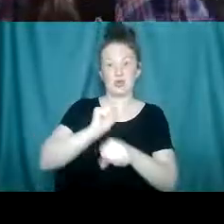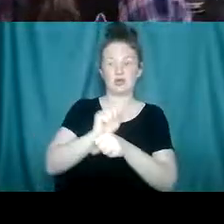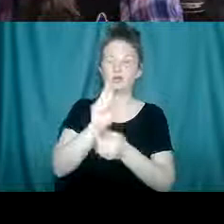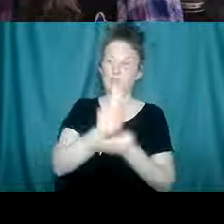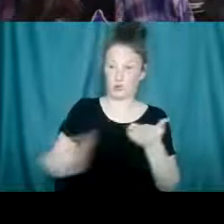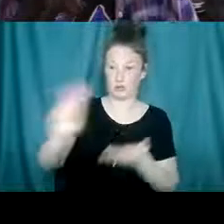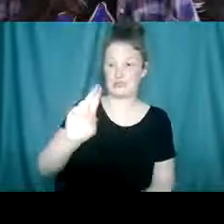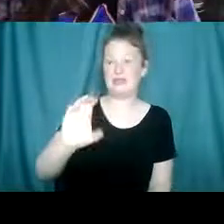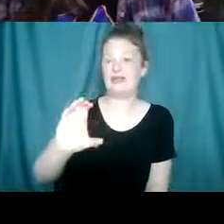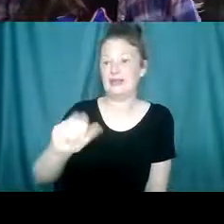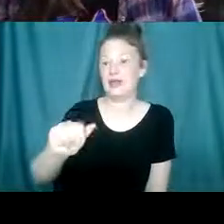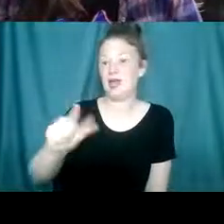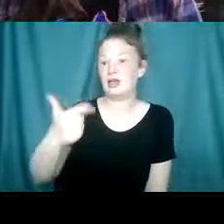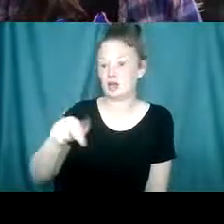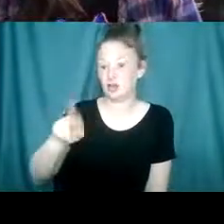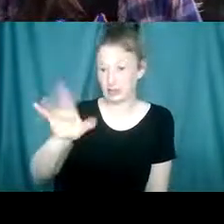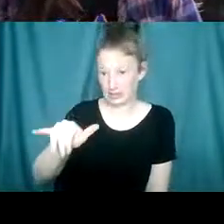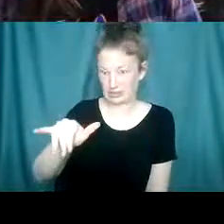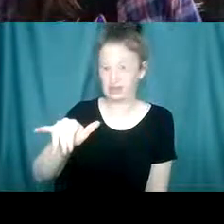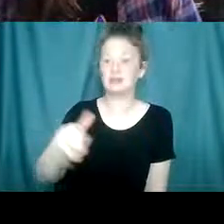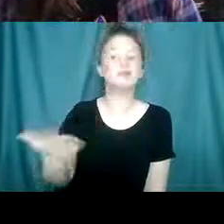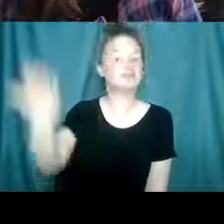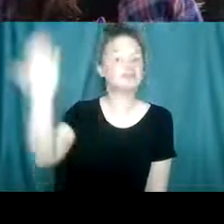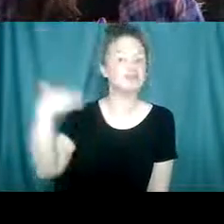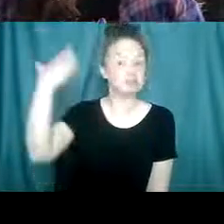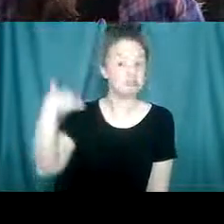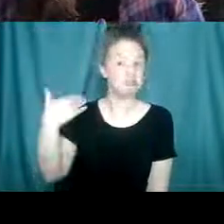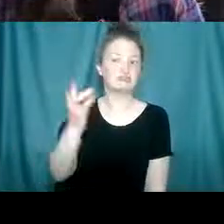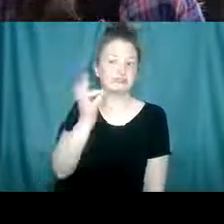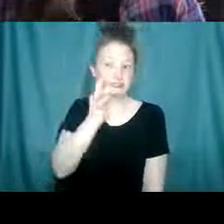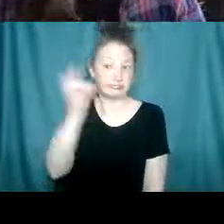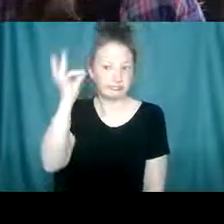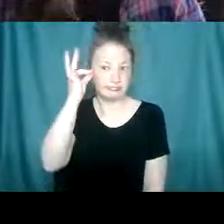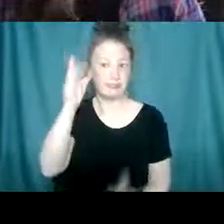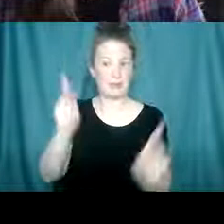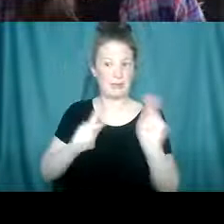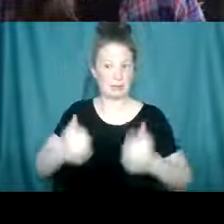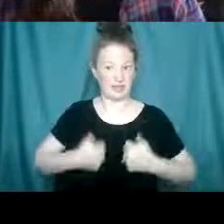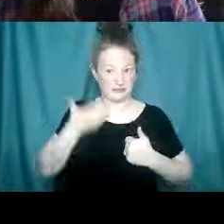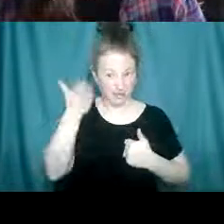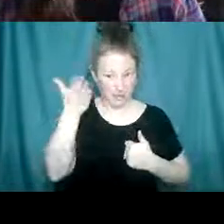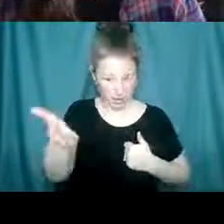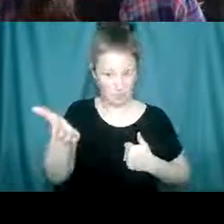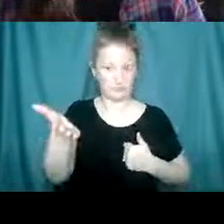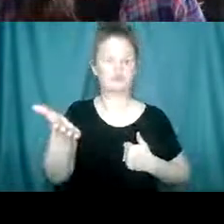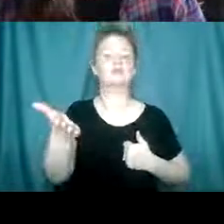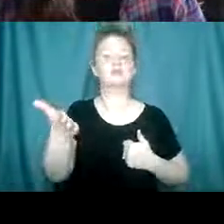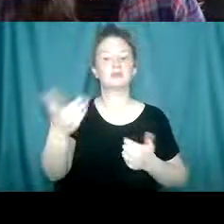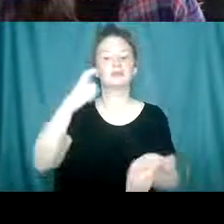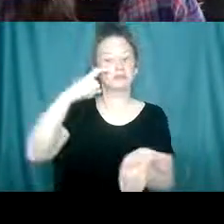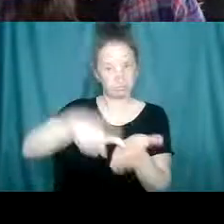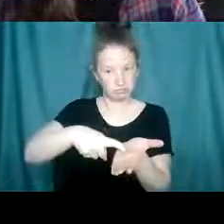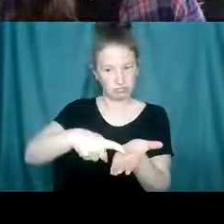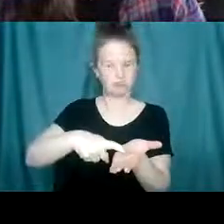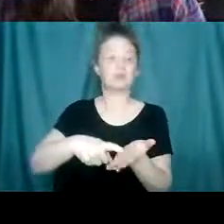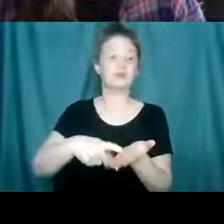Calgary, which is the traditional territory of these people listed below. And I can take any